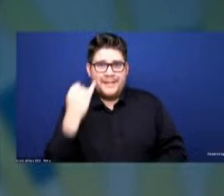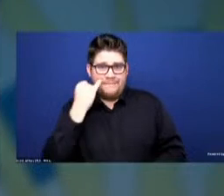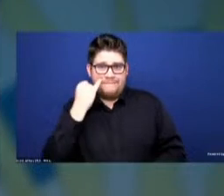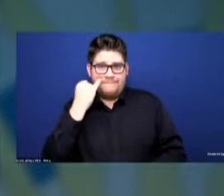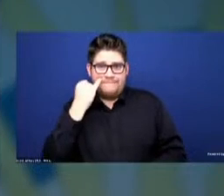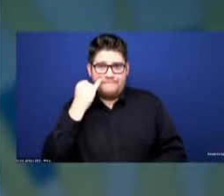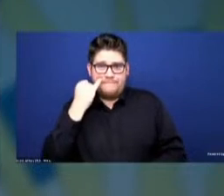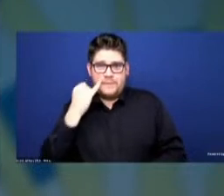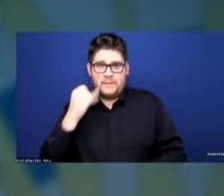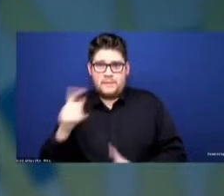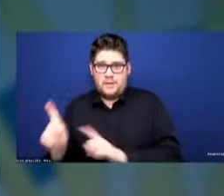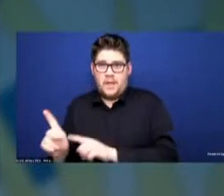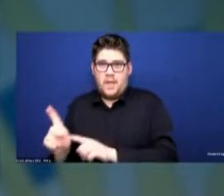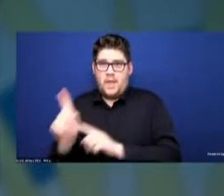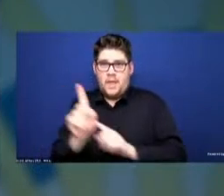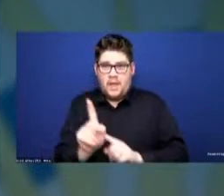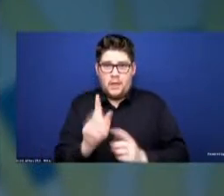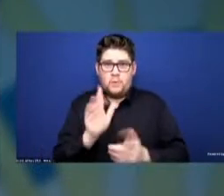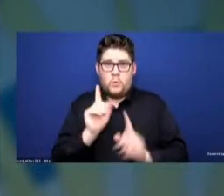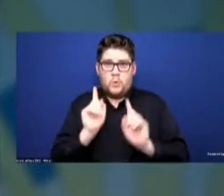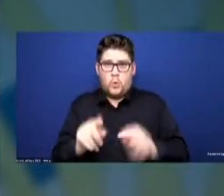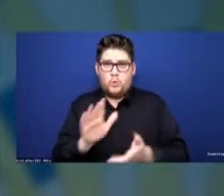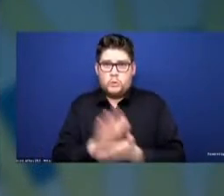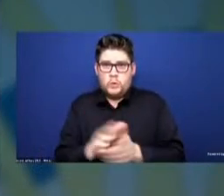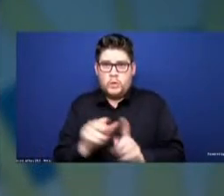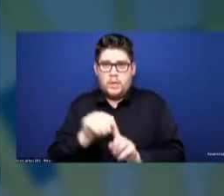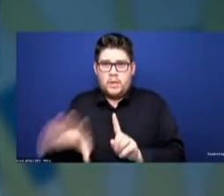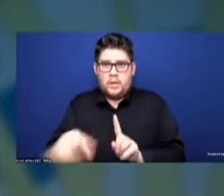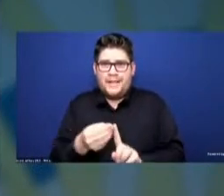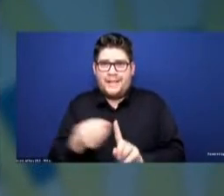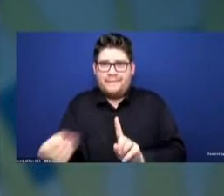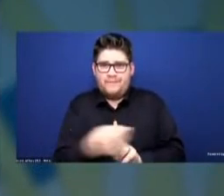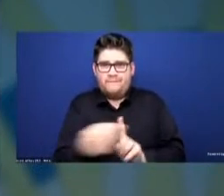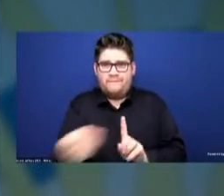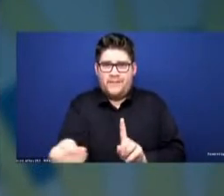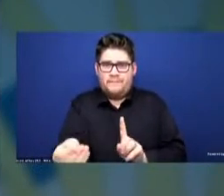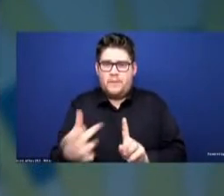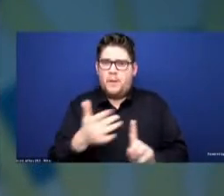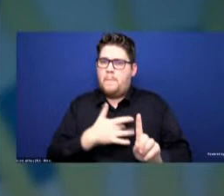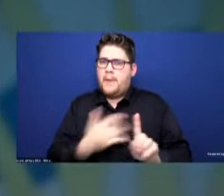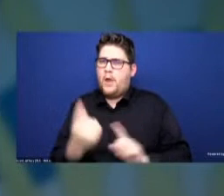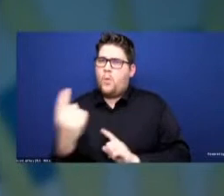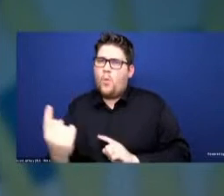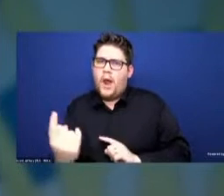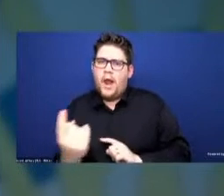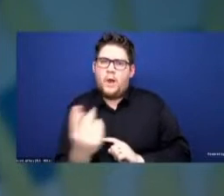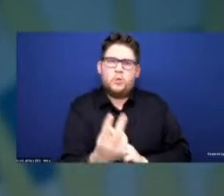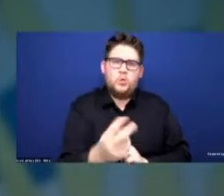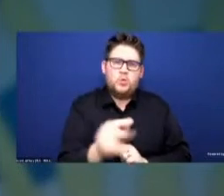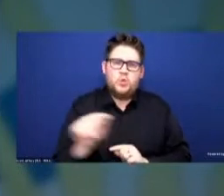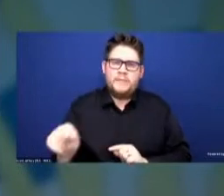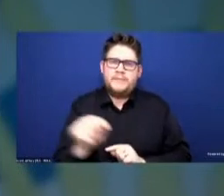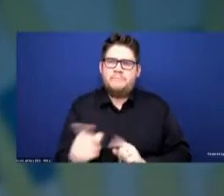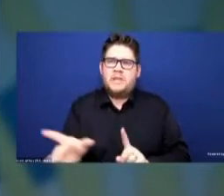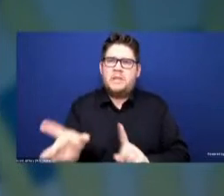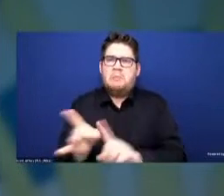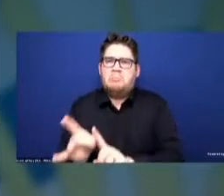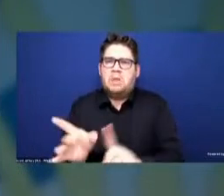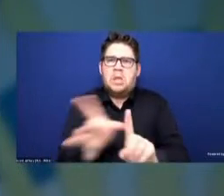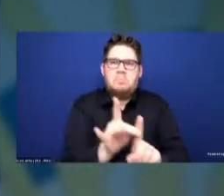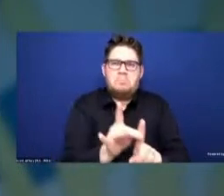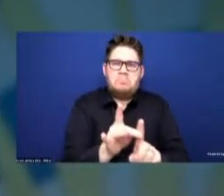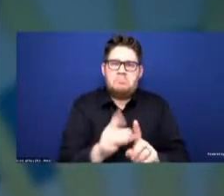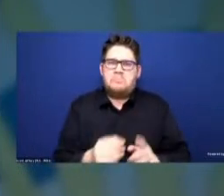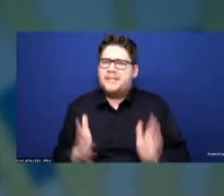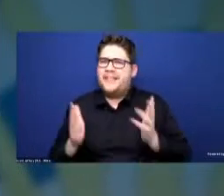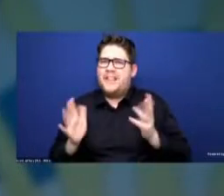1 or at most 2 additional cases in the school. So this tells us, importantly, that despite what was happening